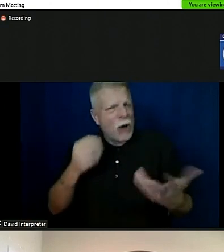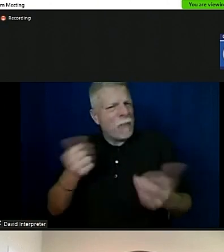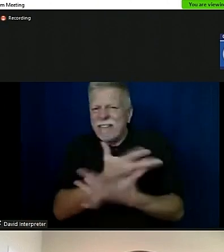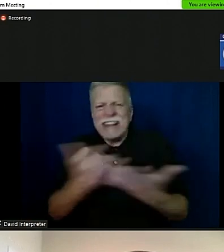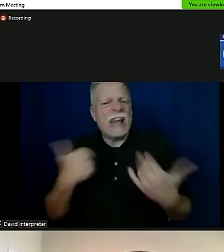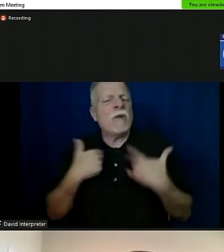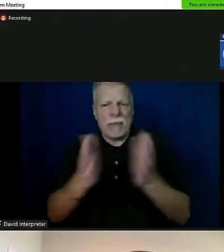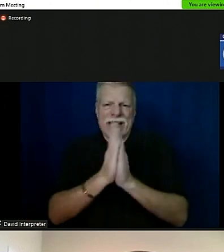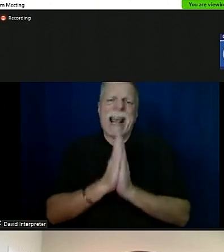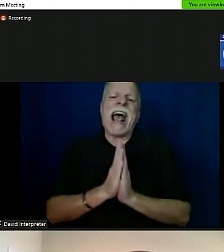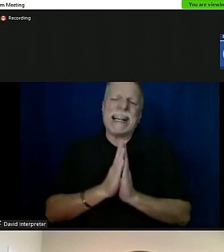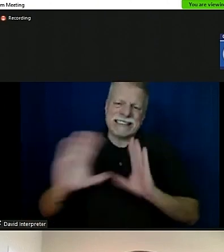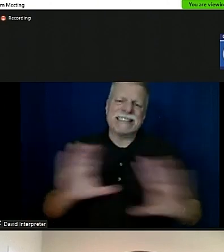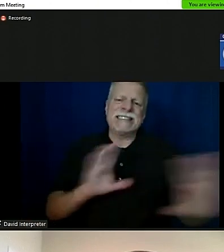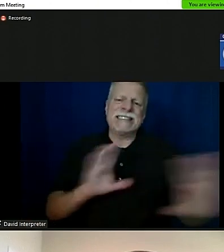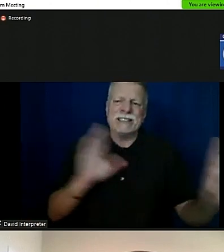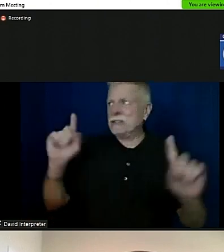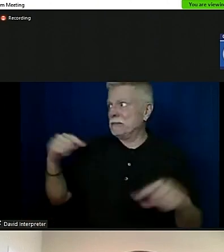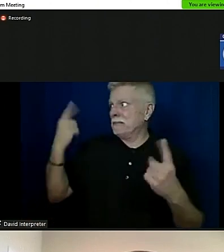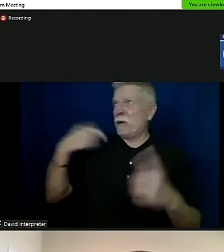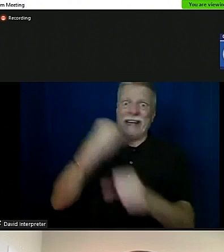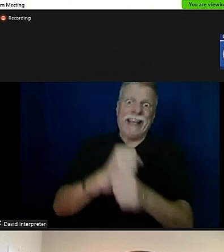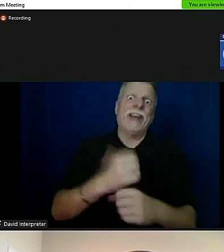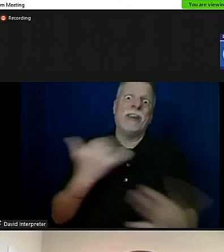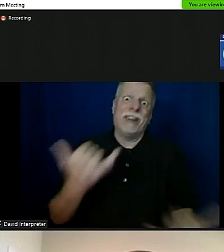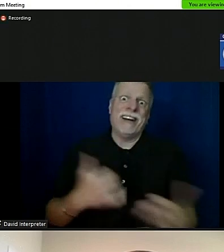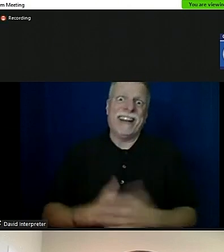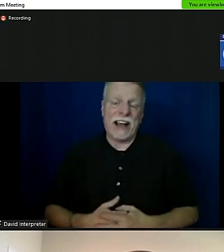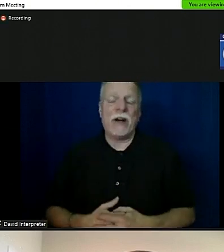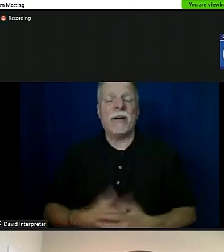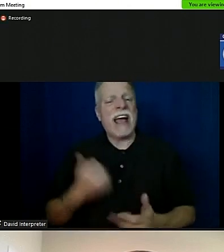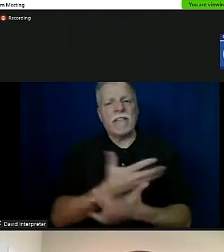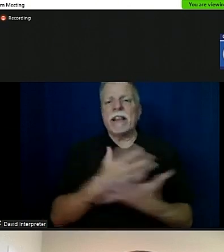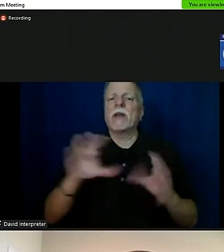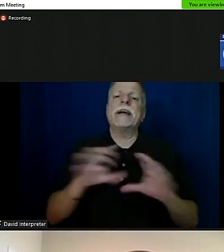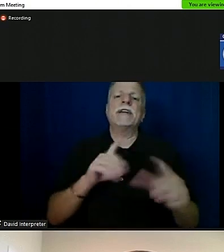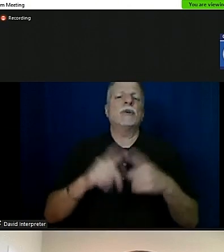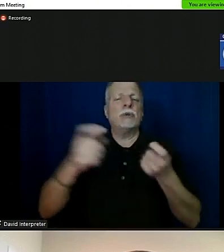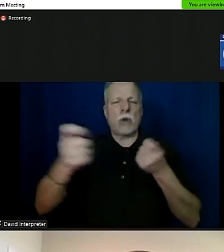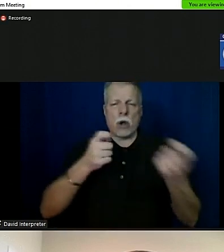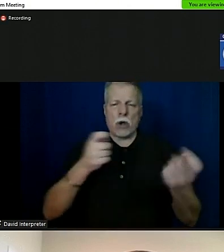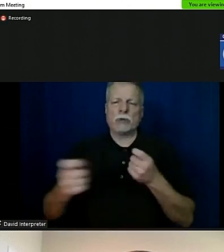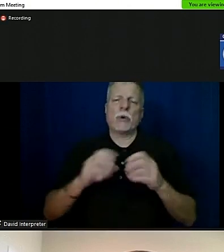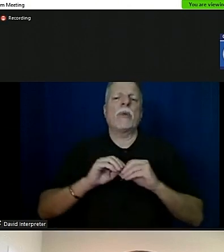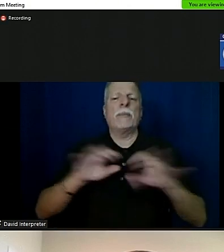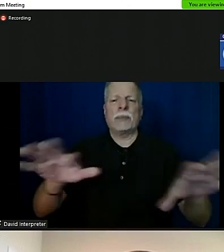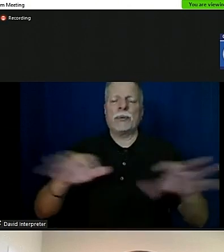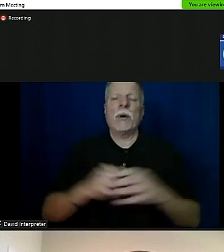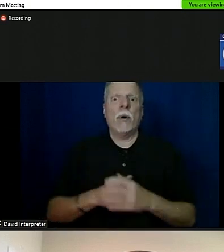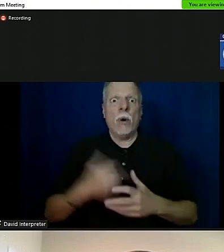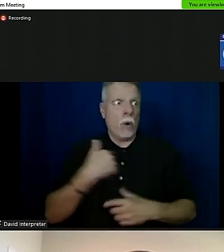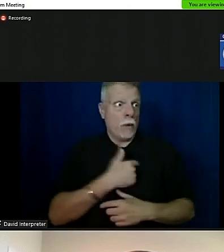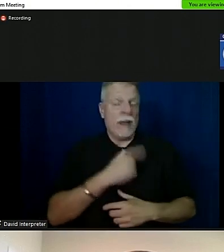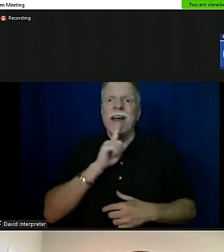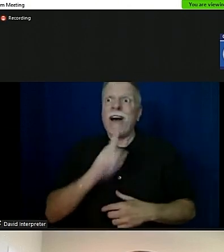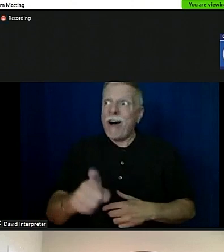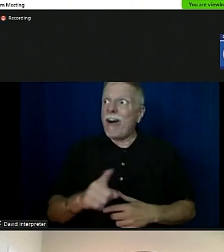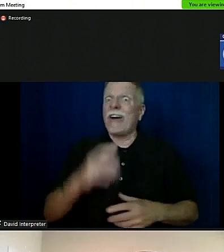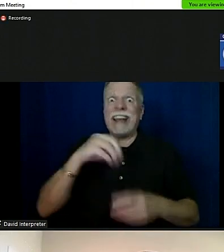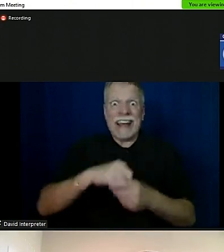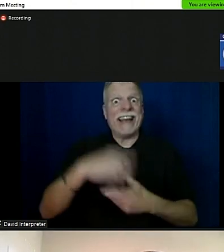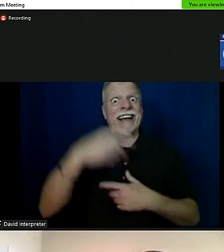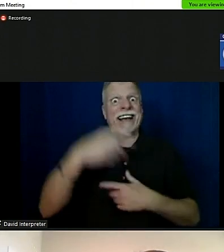We need a couple more months to get this thing under control. And so, we are in this together. We have been in this together from